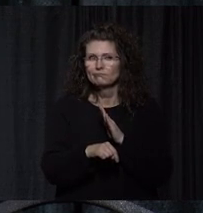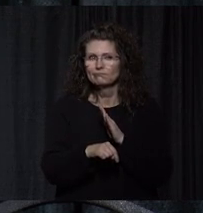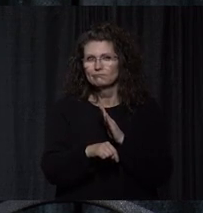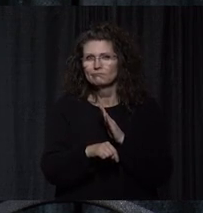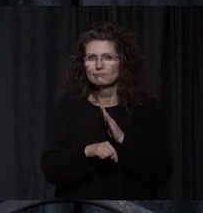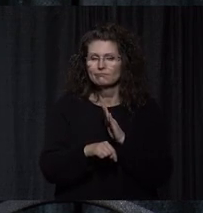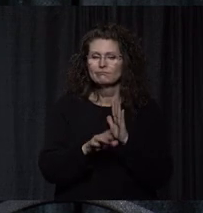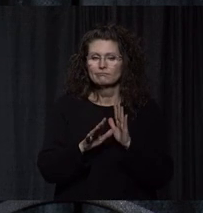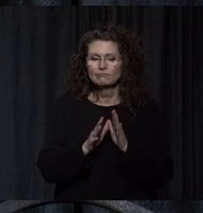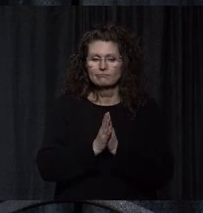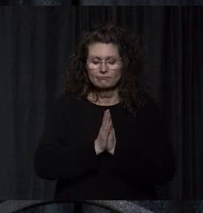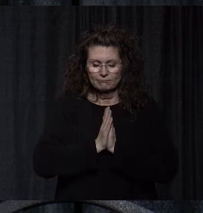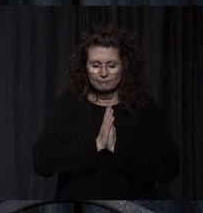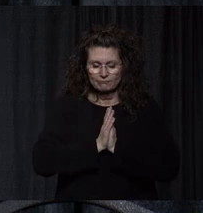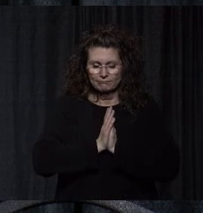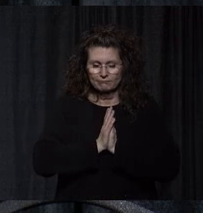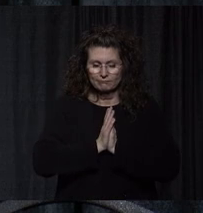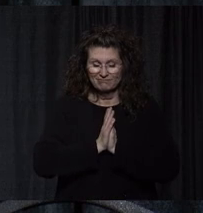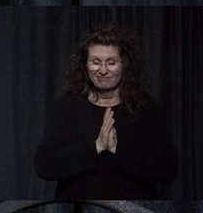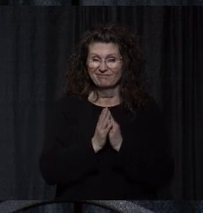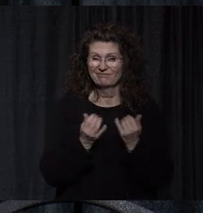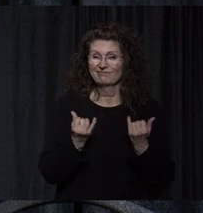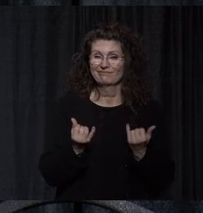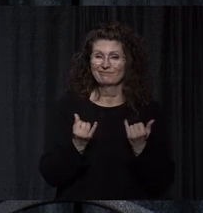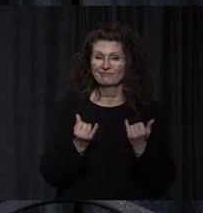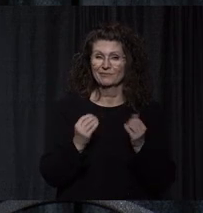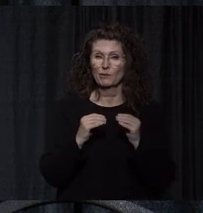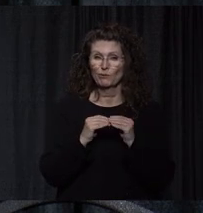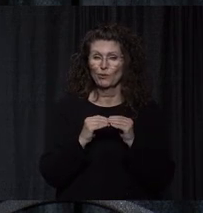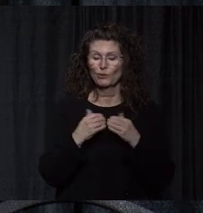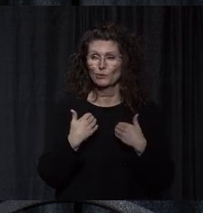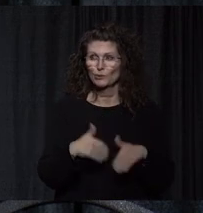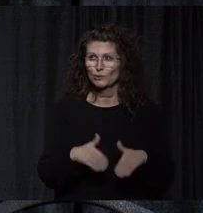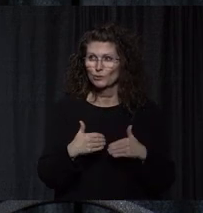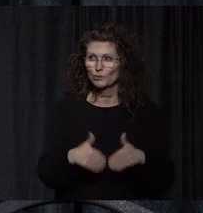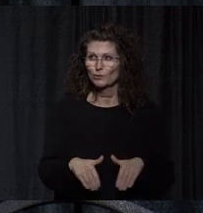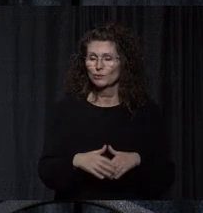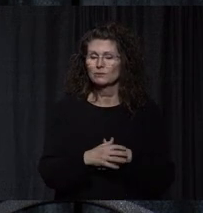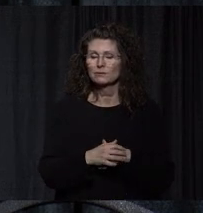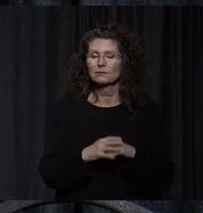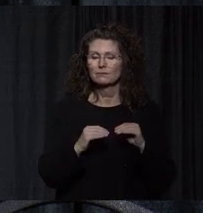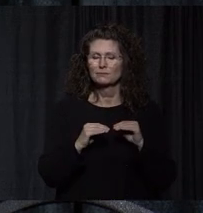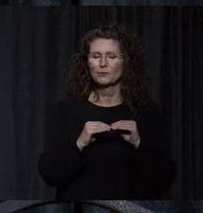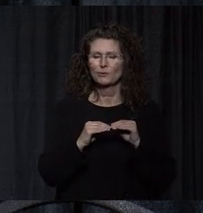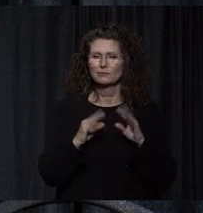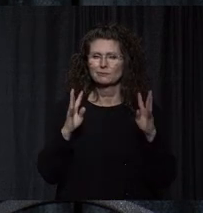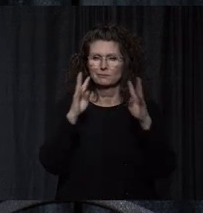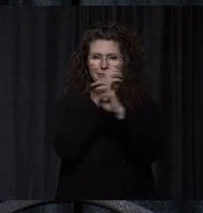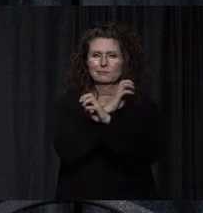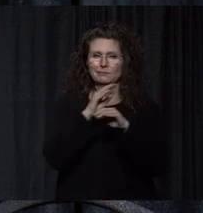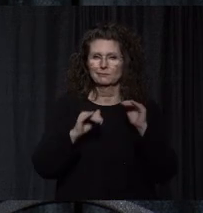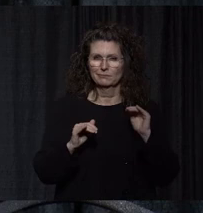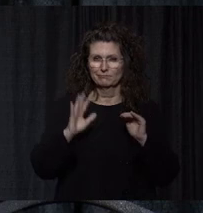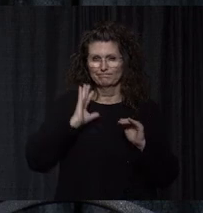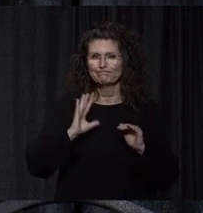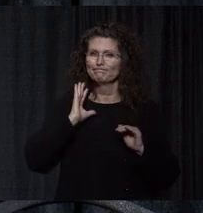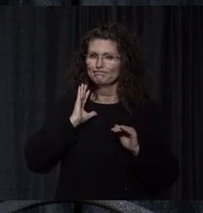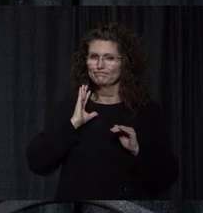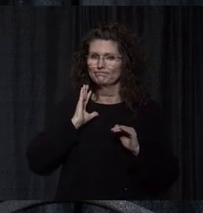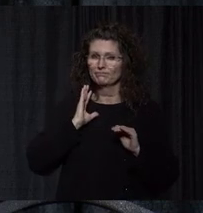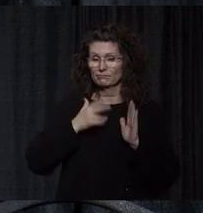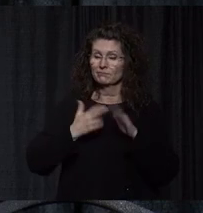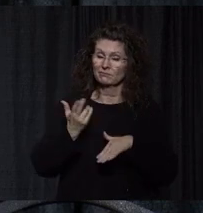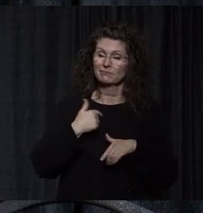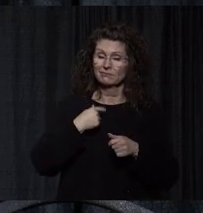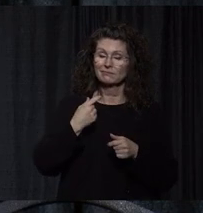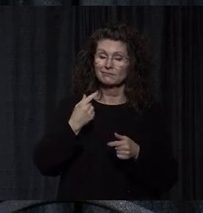like today's time is much more complex and robust than they were in my time. I believe that. Now, we